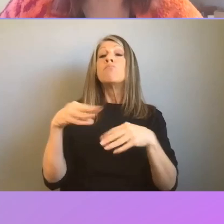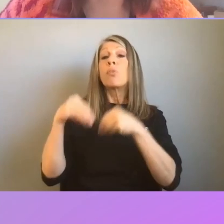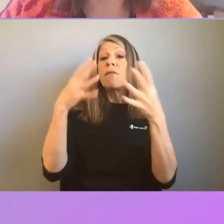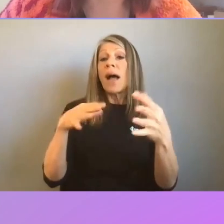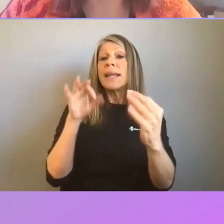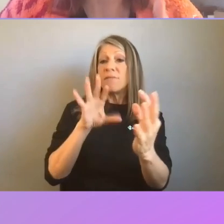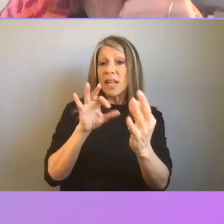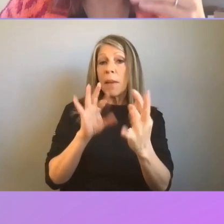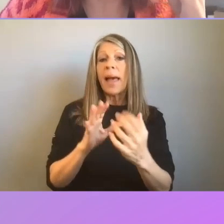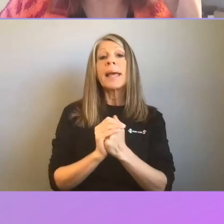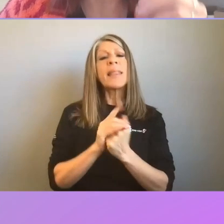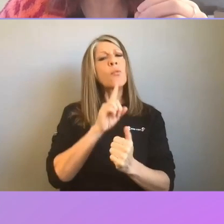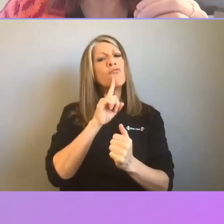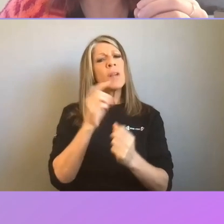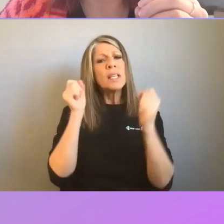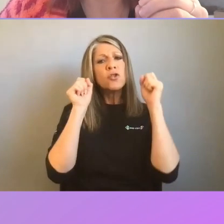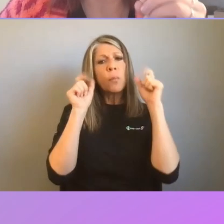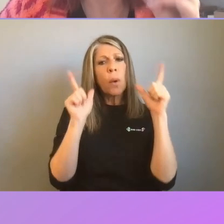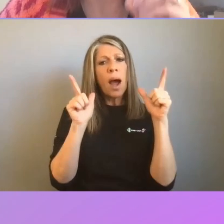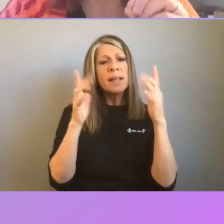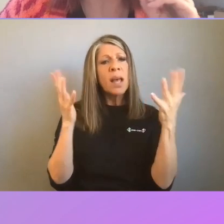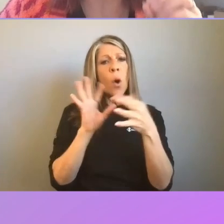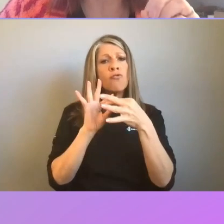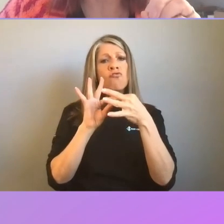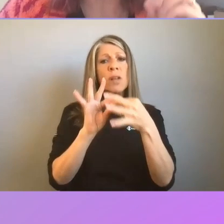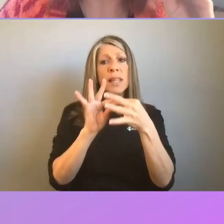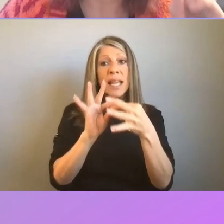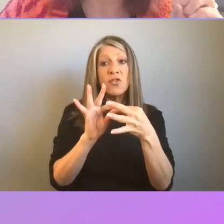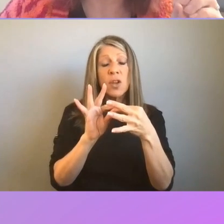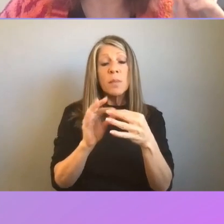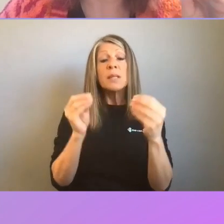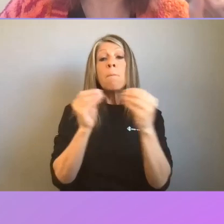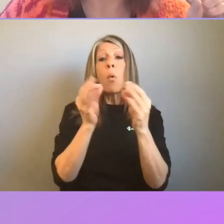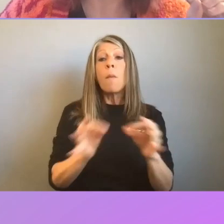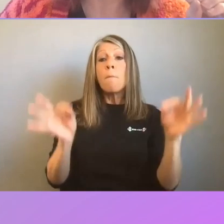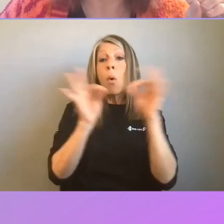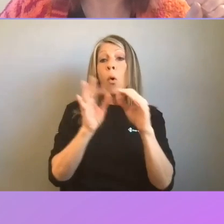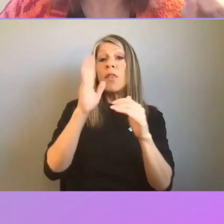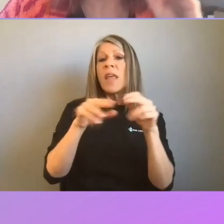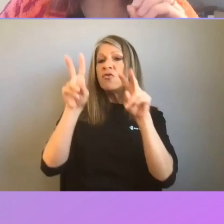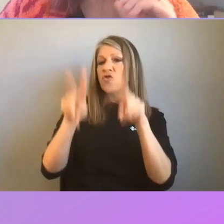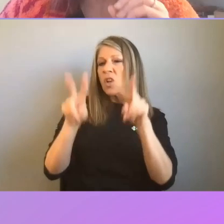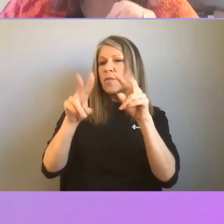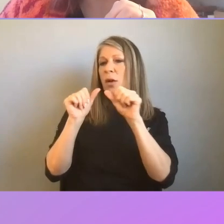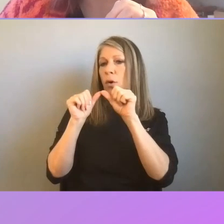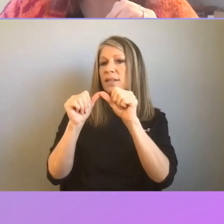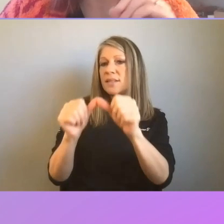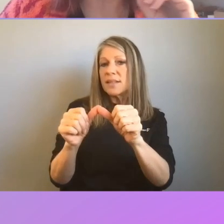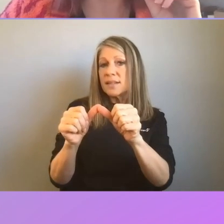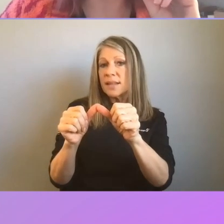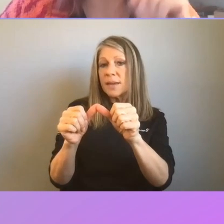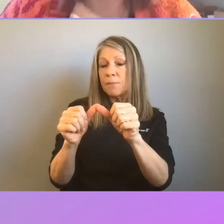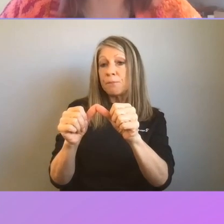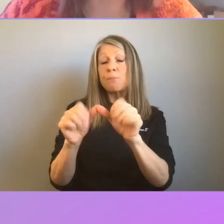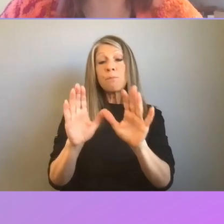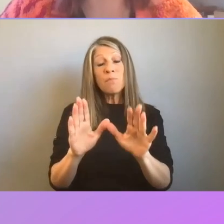really surprised that relationships matters more than judgment or consistency. So much so that if